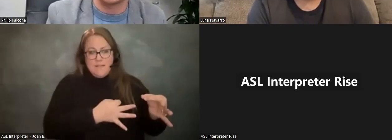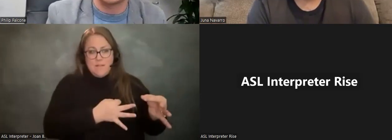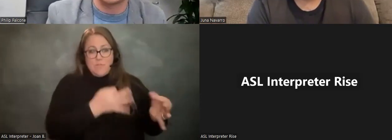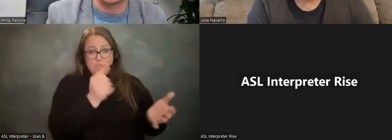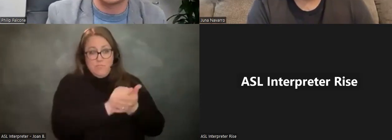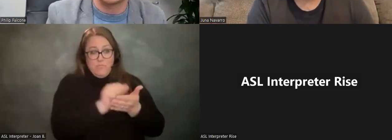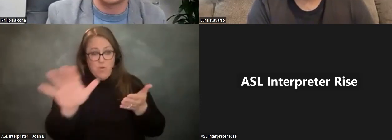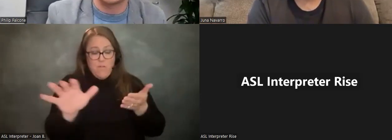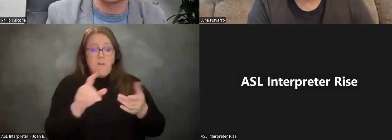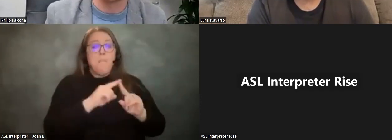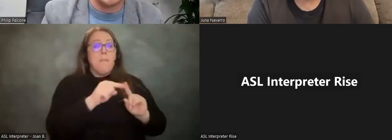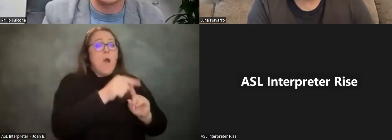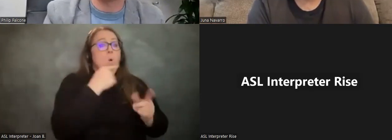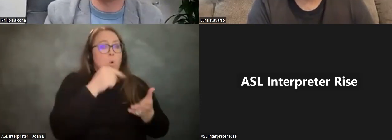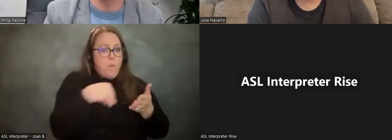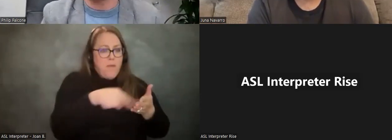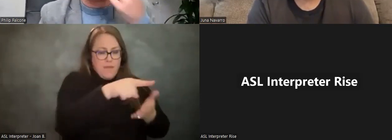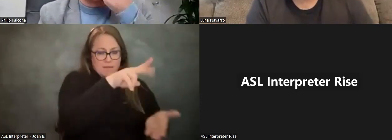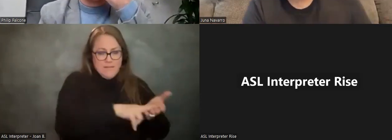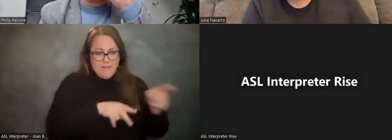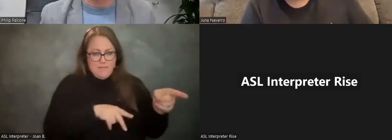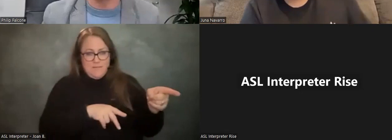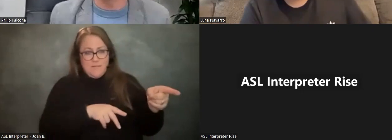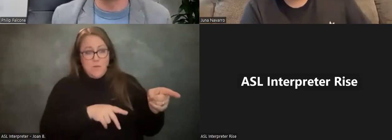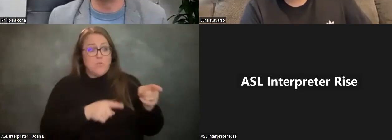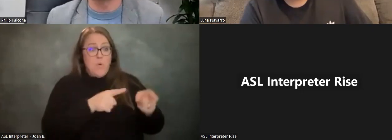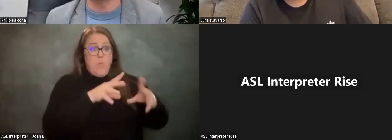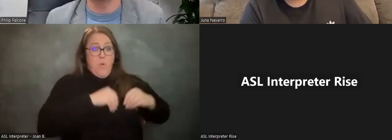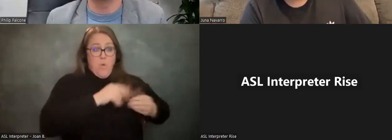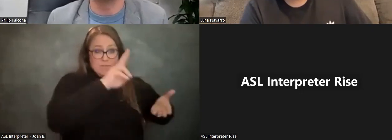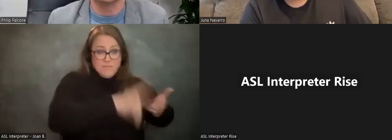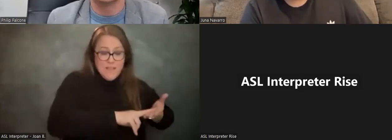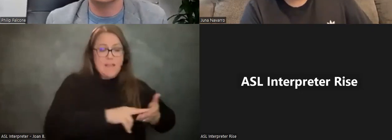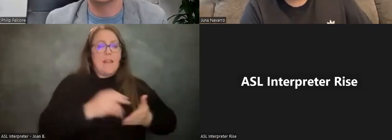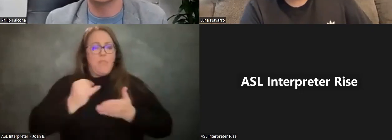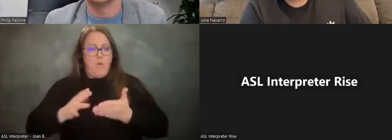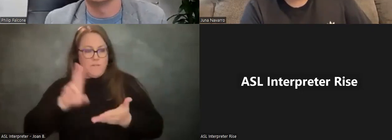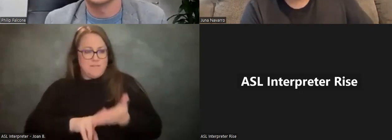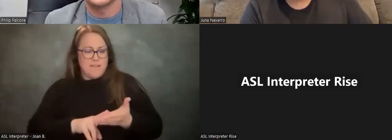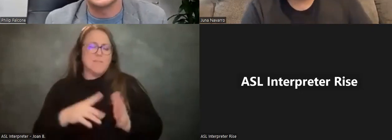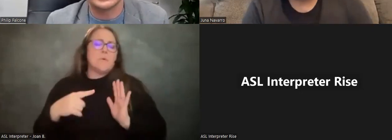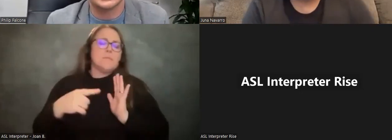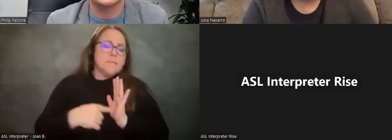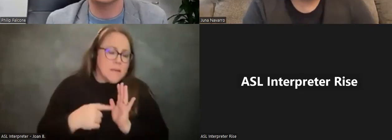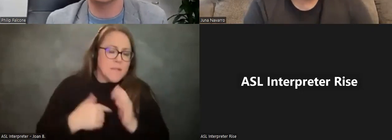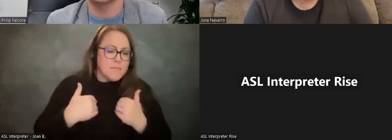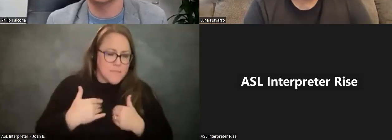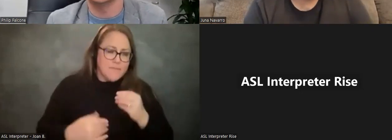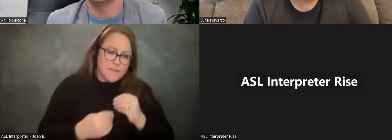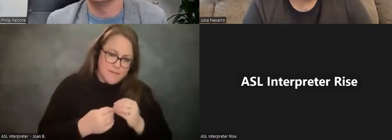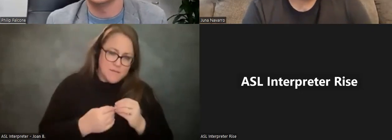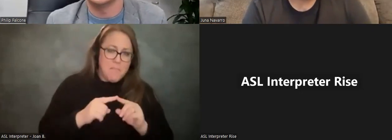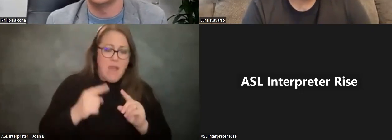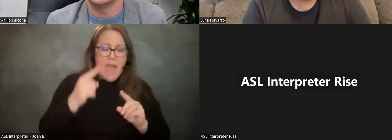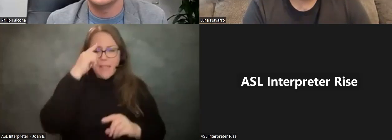the property owner signed that, and the artist signed that. So we do some additions, but that's I think at least kind